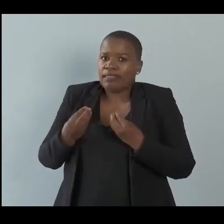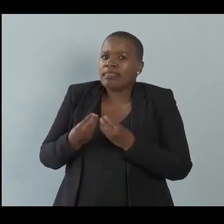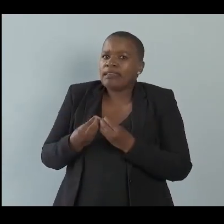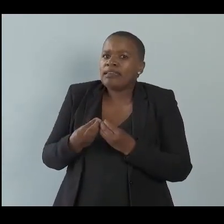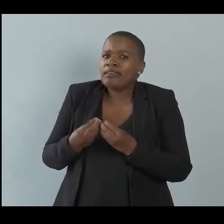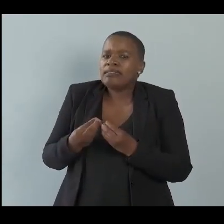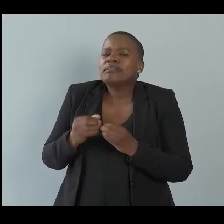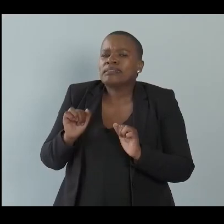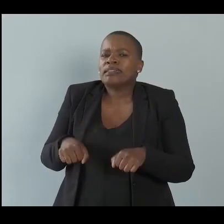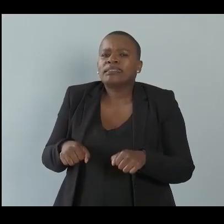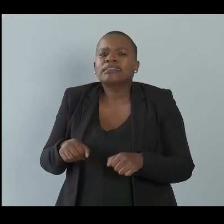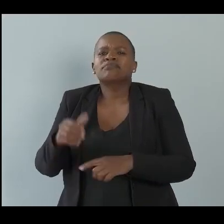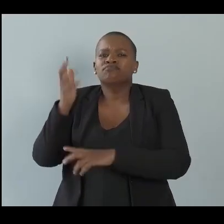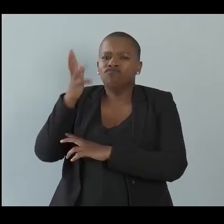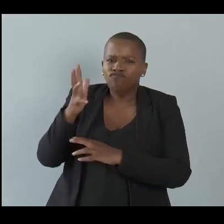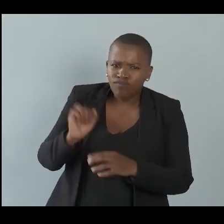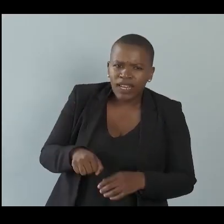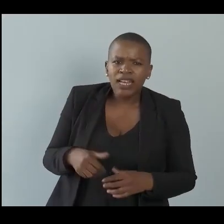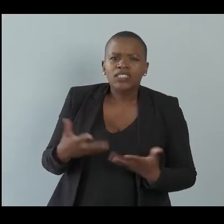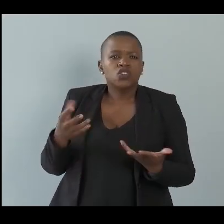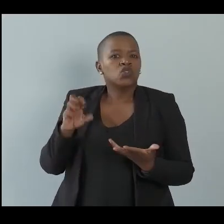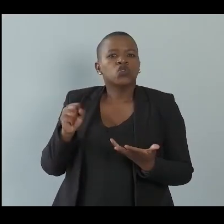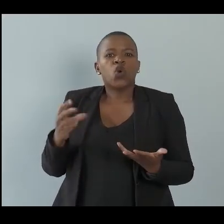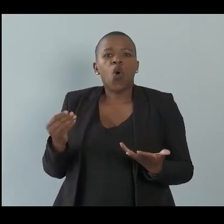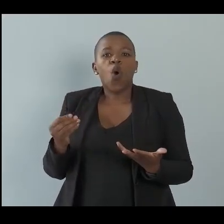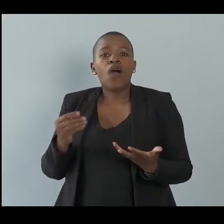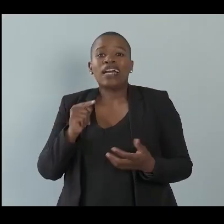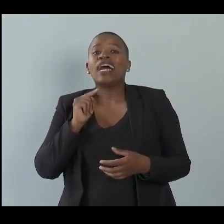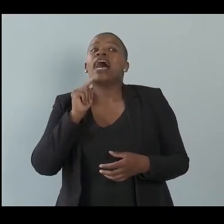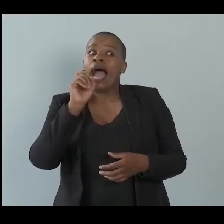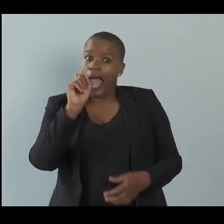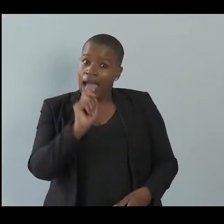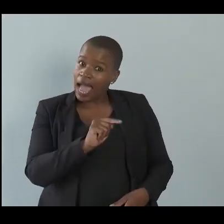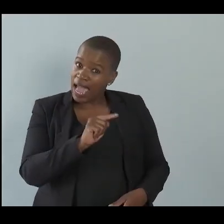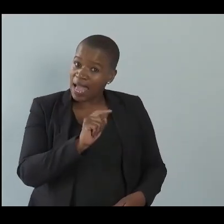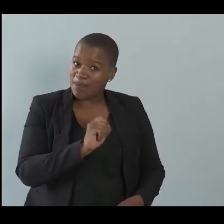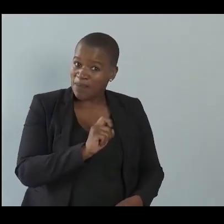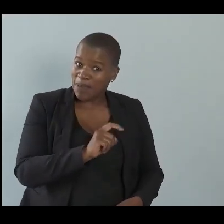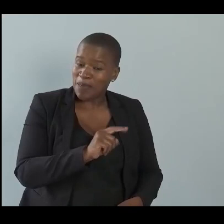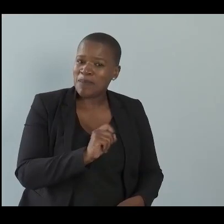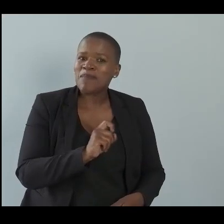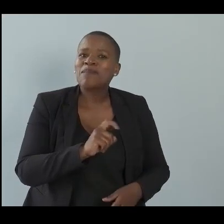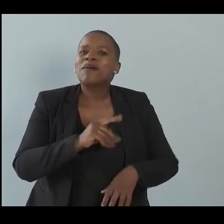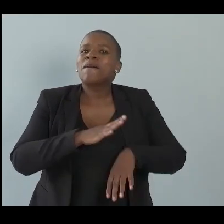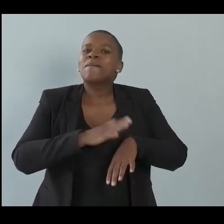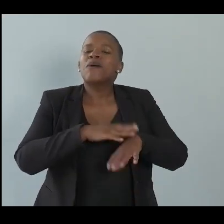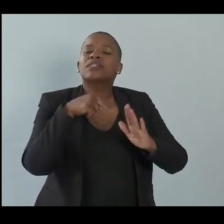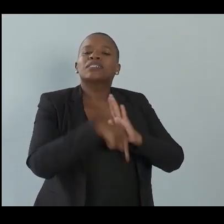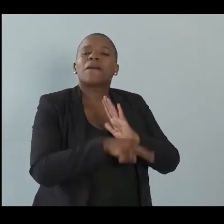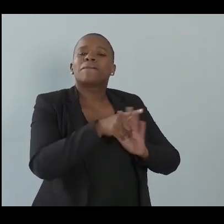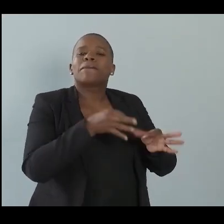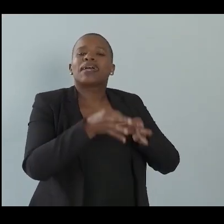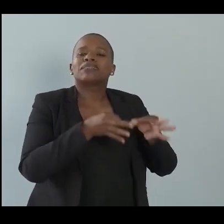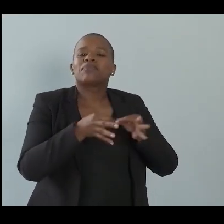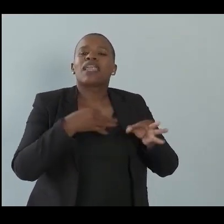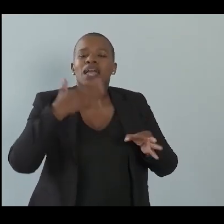presentation. So that's our focus. Perhaps just take us through those innovations a little further. I know you were very excited about them in